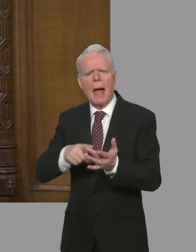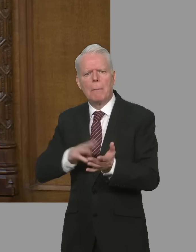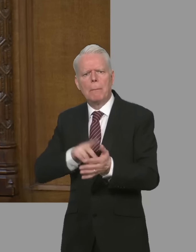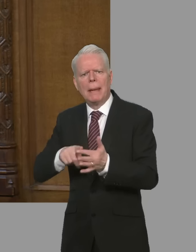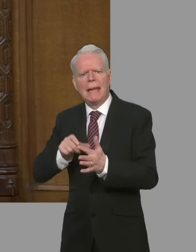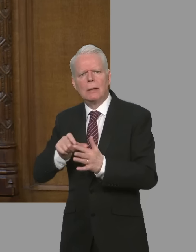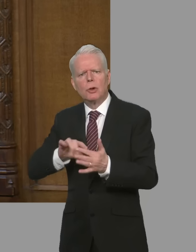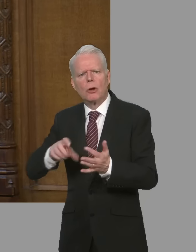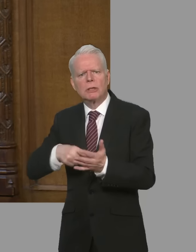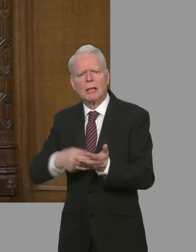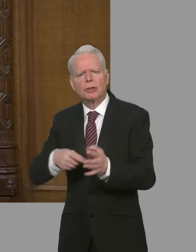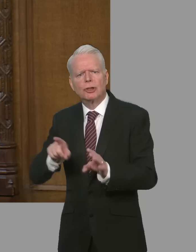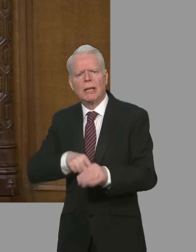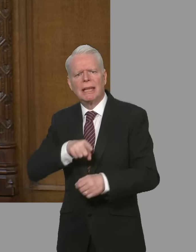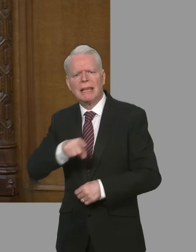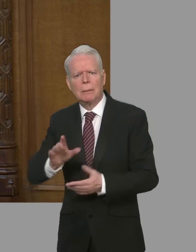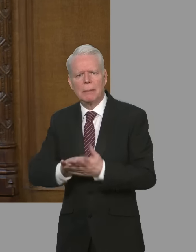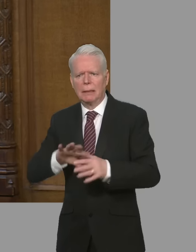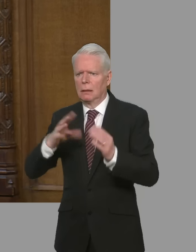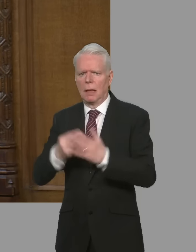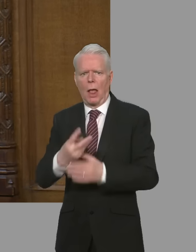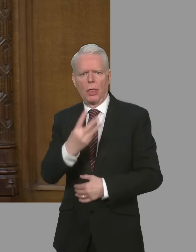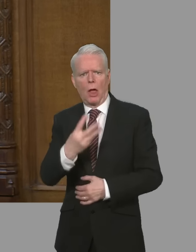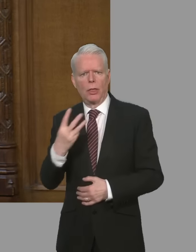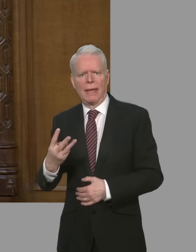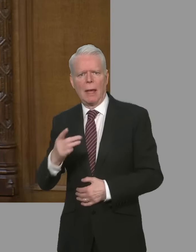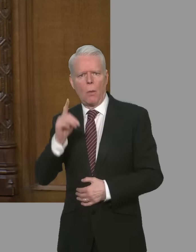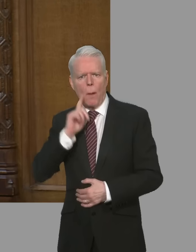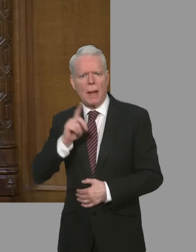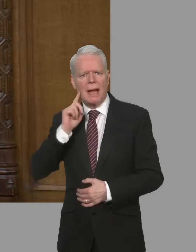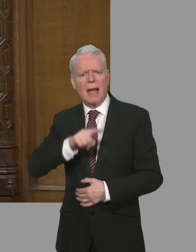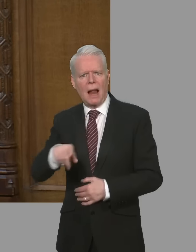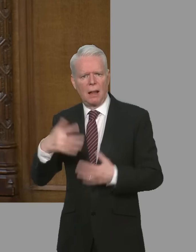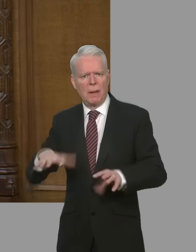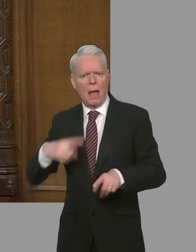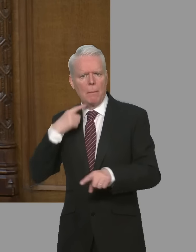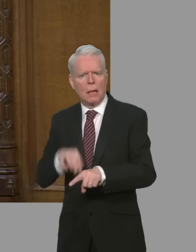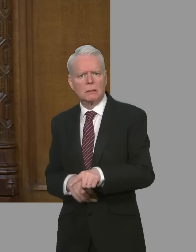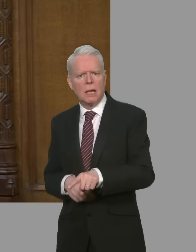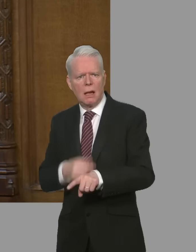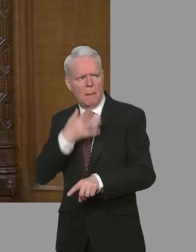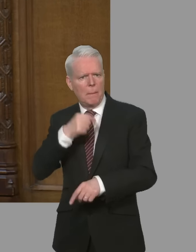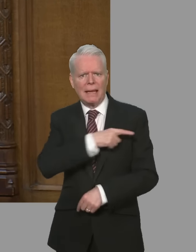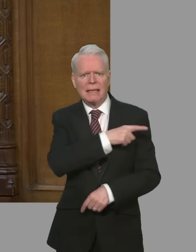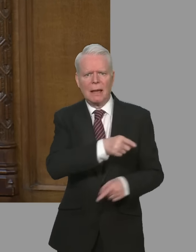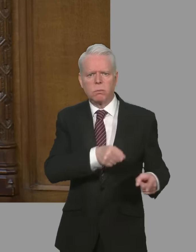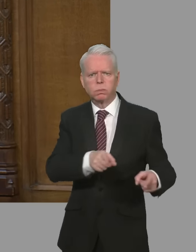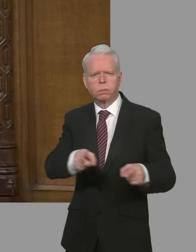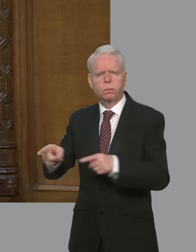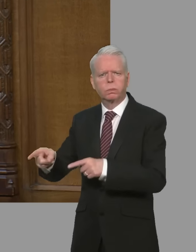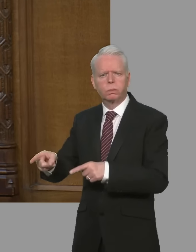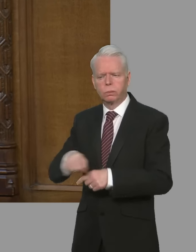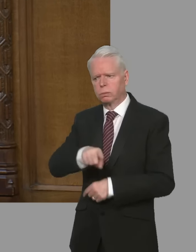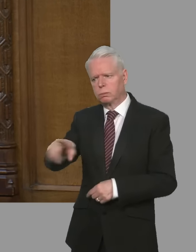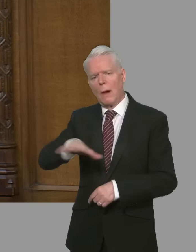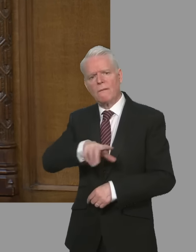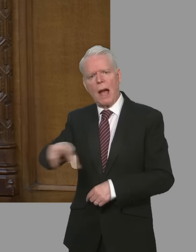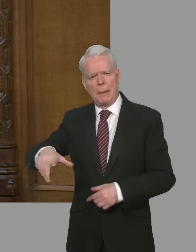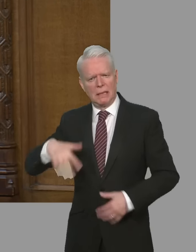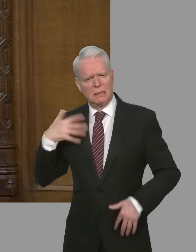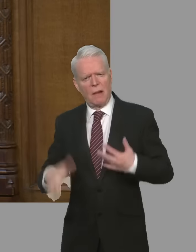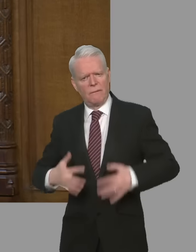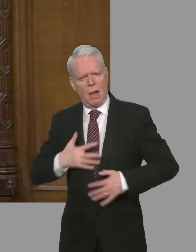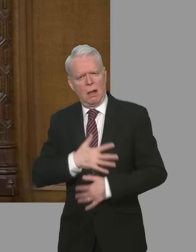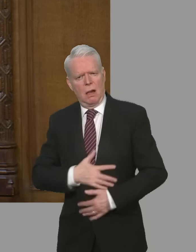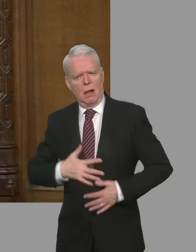McNally, who with decency and dignity finally got justice for that murder. Is the Secretary of State confident in all that he's